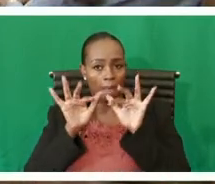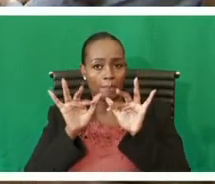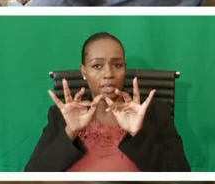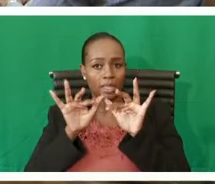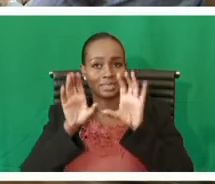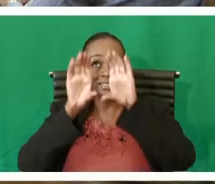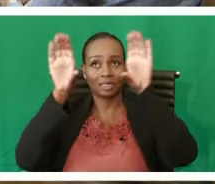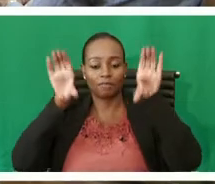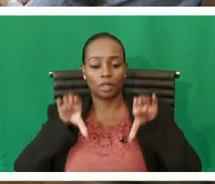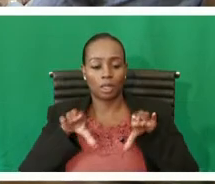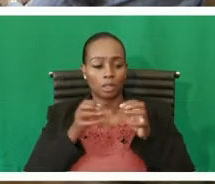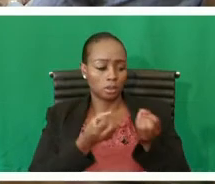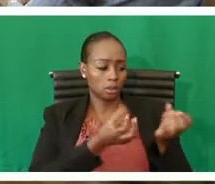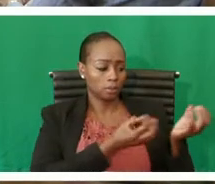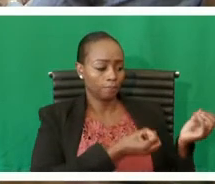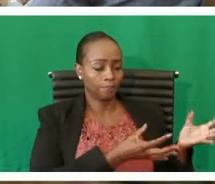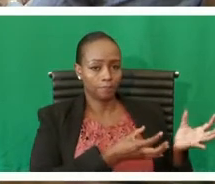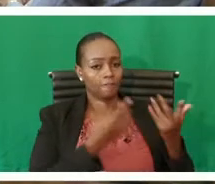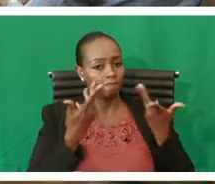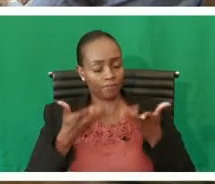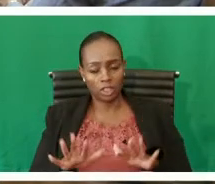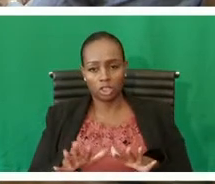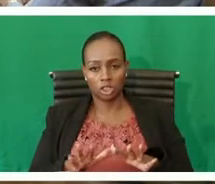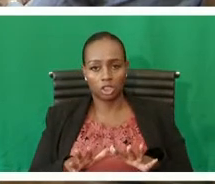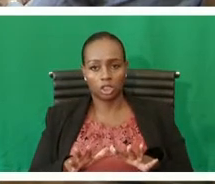were offered.